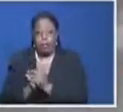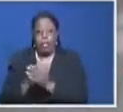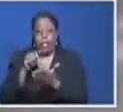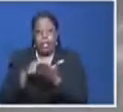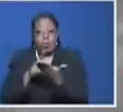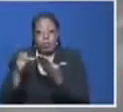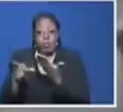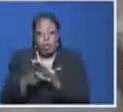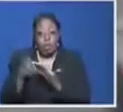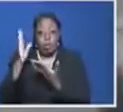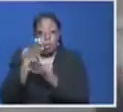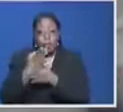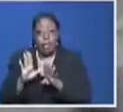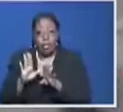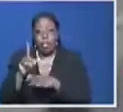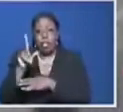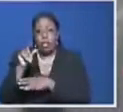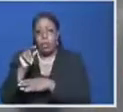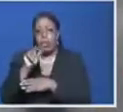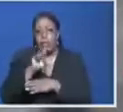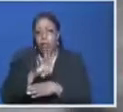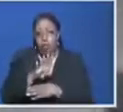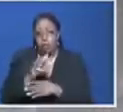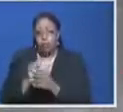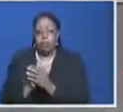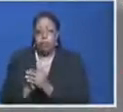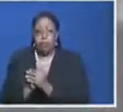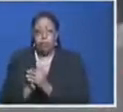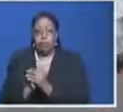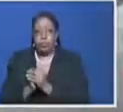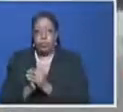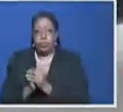project is set for completion 2024. Desmond Saunders, The Bahamas Tonight.